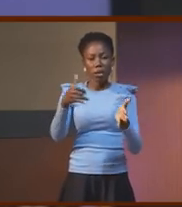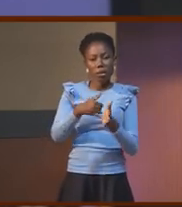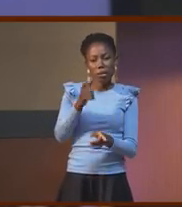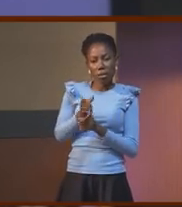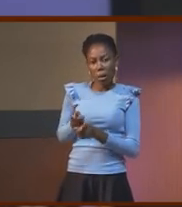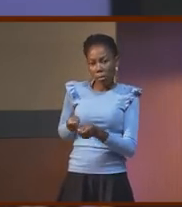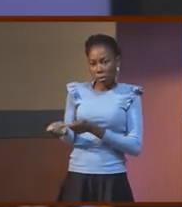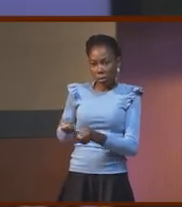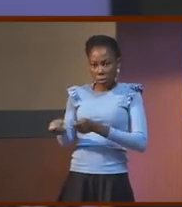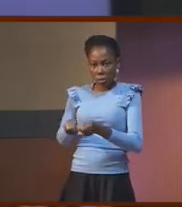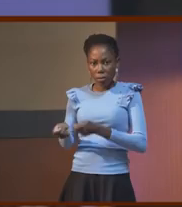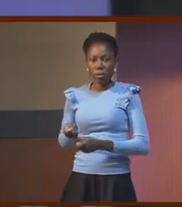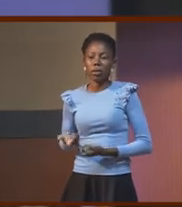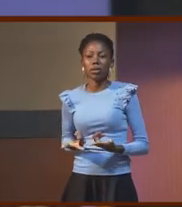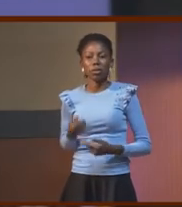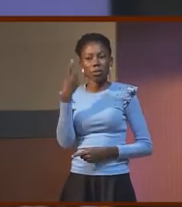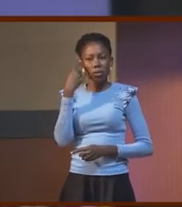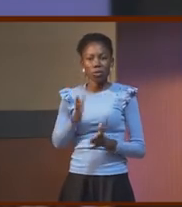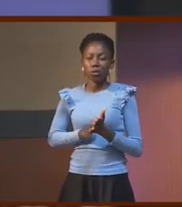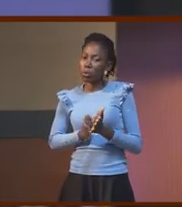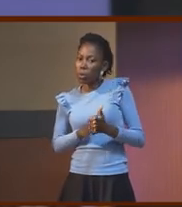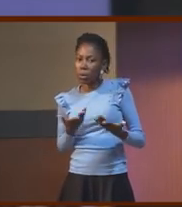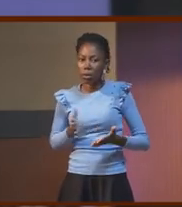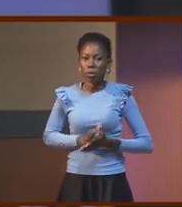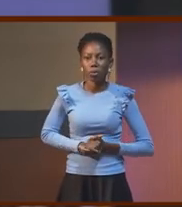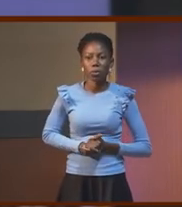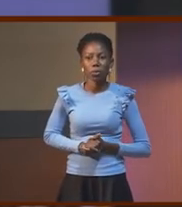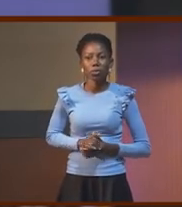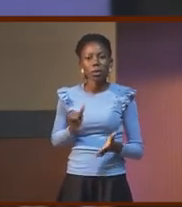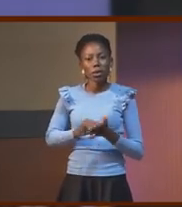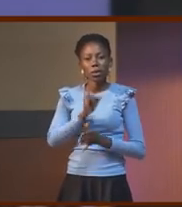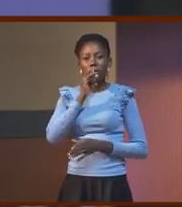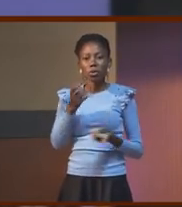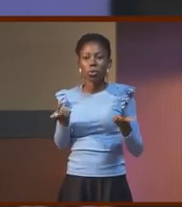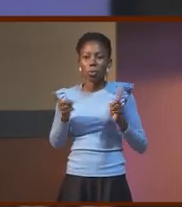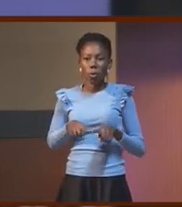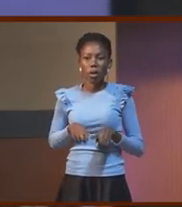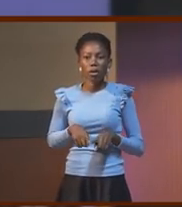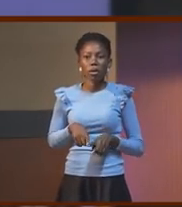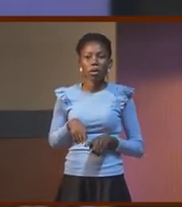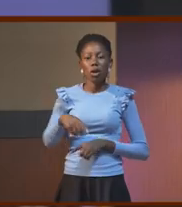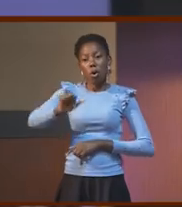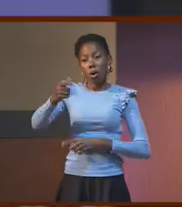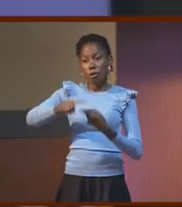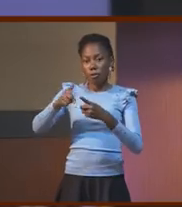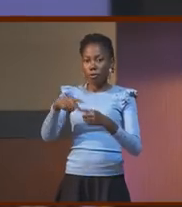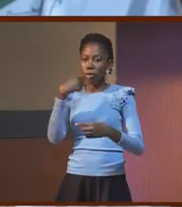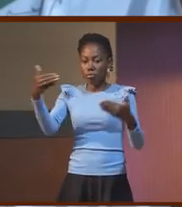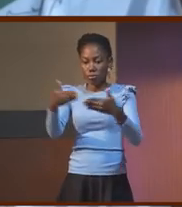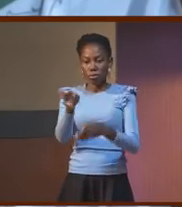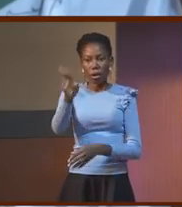even things got out of hand. So that was when a friend introduced me